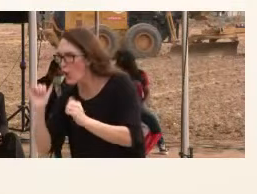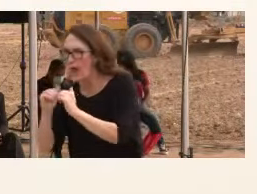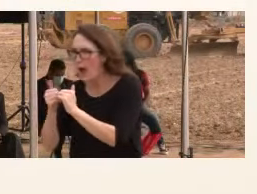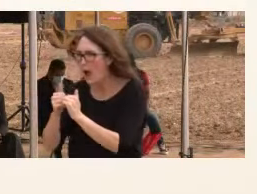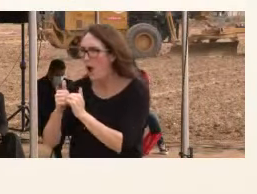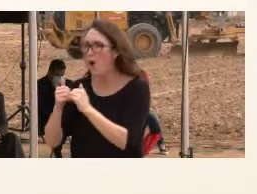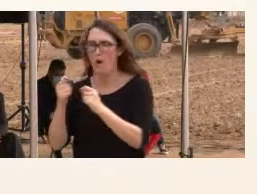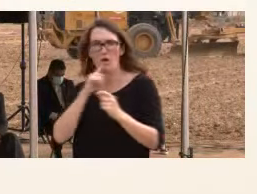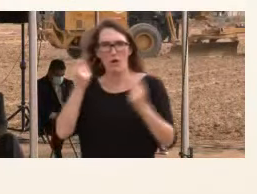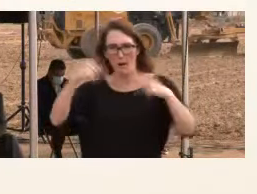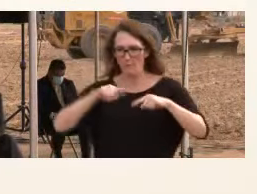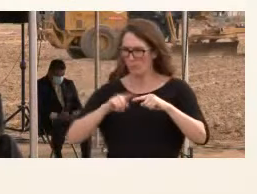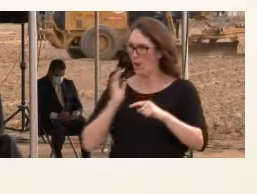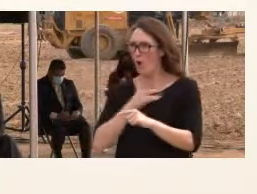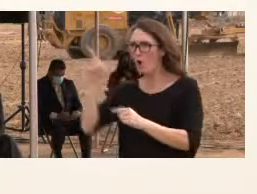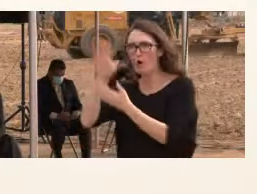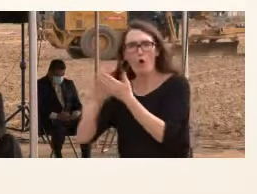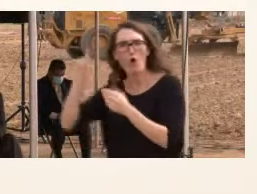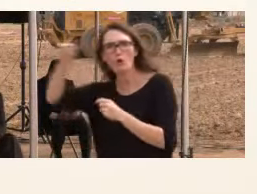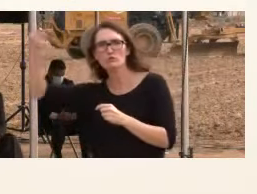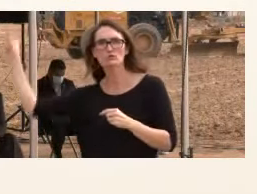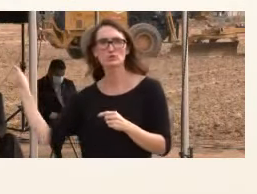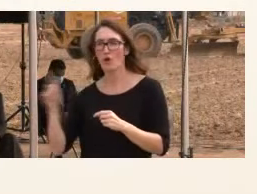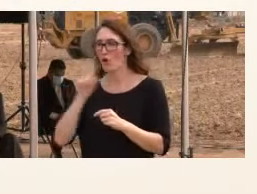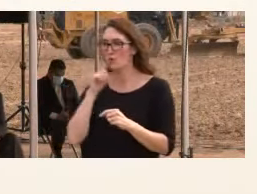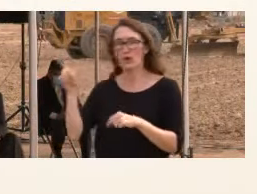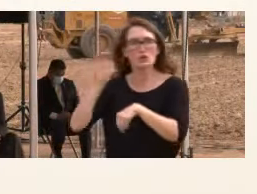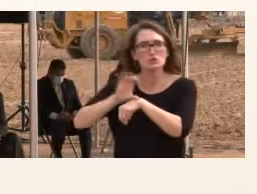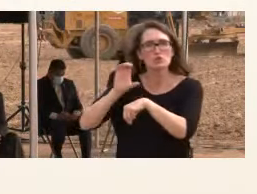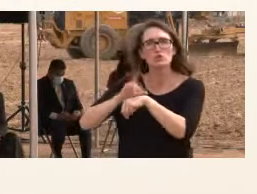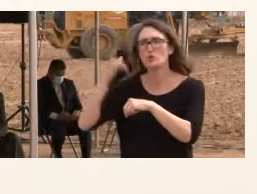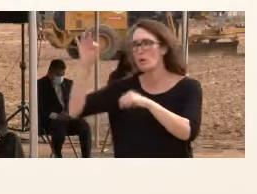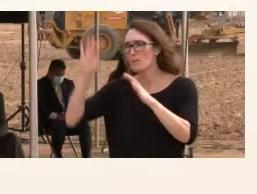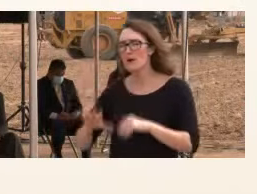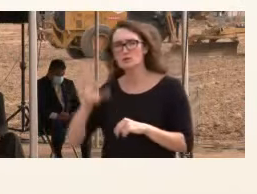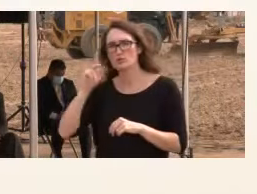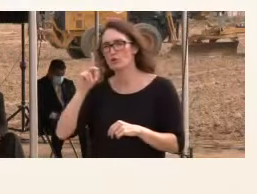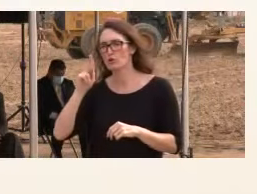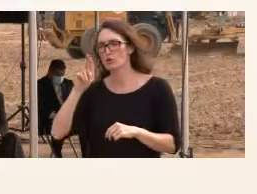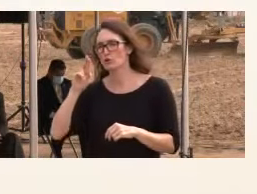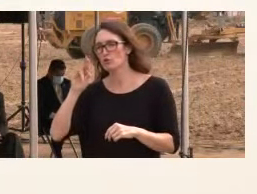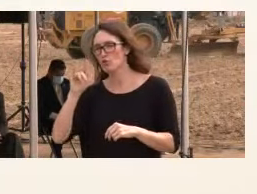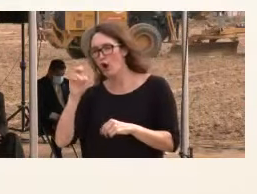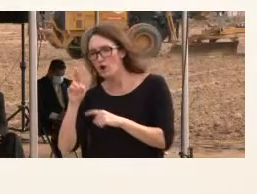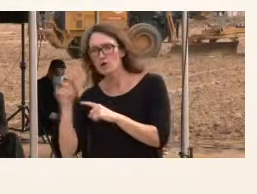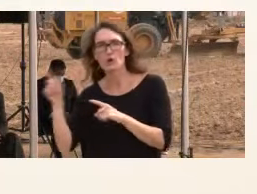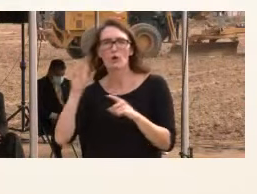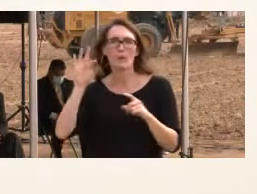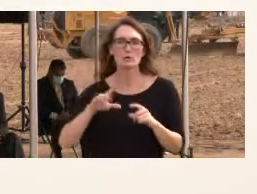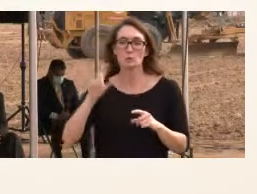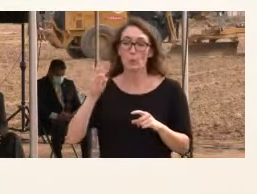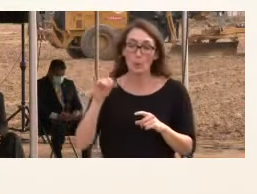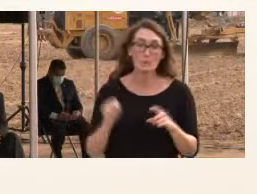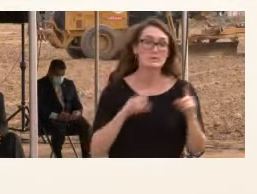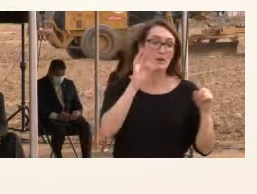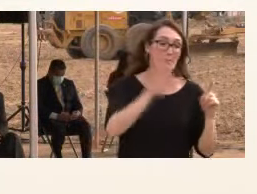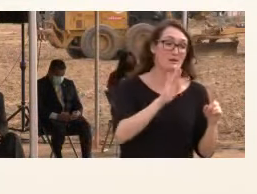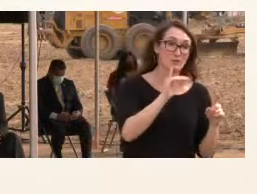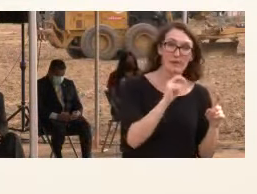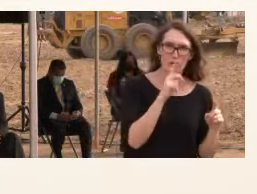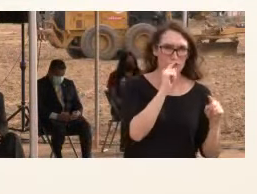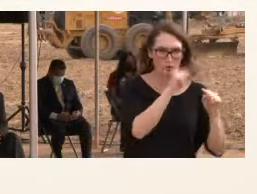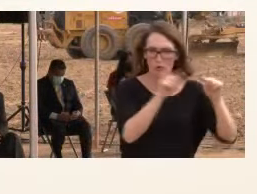college campuses. We had our faith community, Pastor Kreiner, Pastor Lewis, Pastor Binion, so many